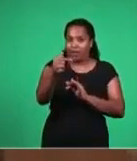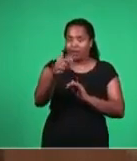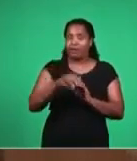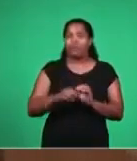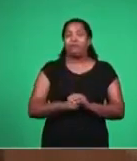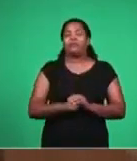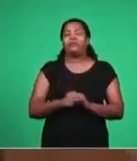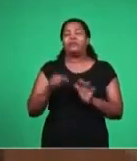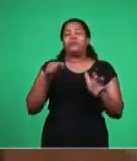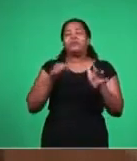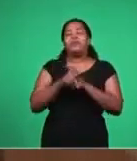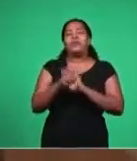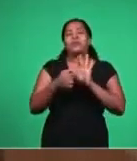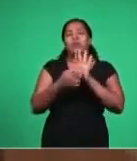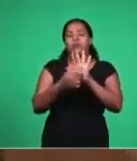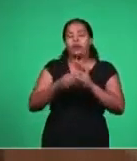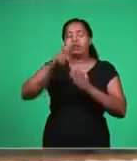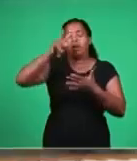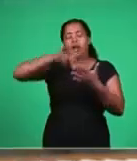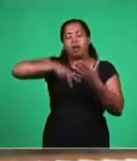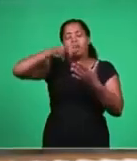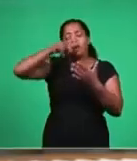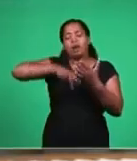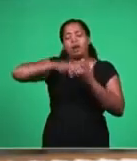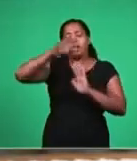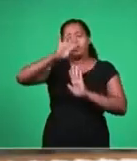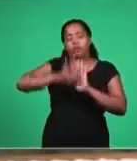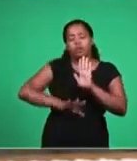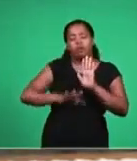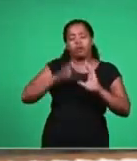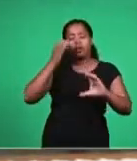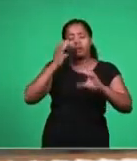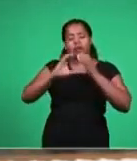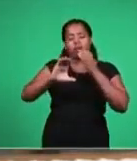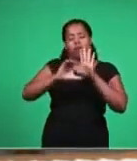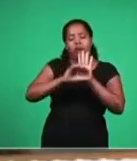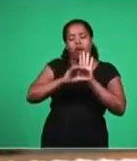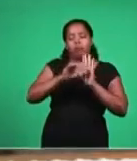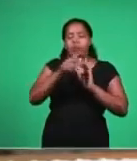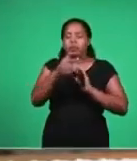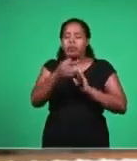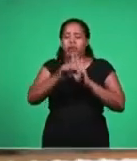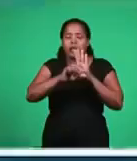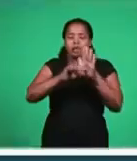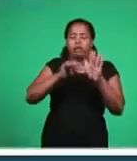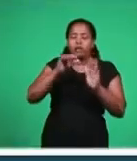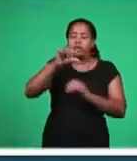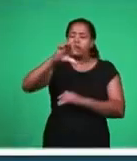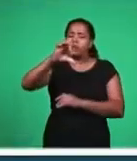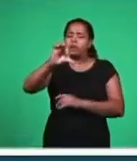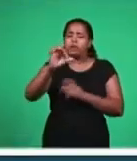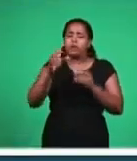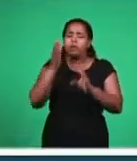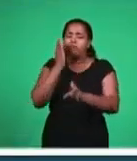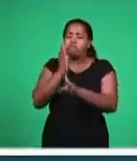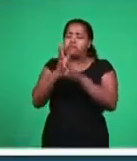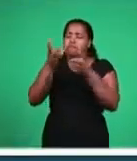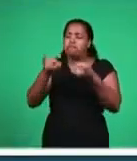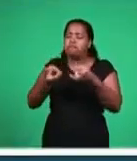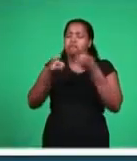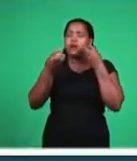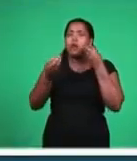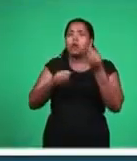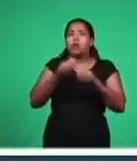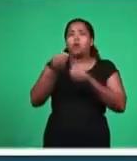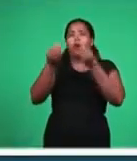in chapter 7, verse 9. So reading the text of Song of Solomon, chapter 7,